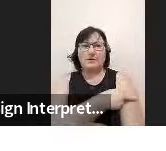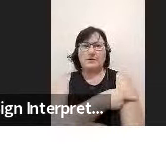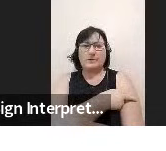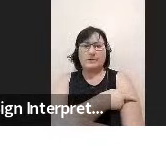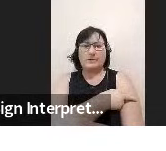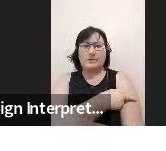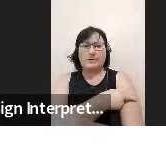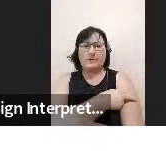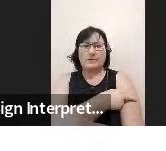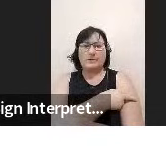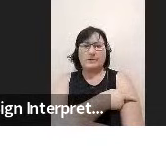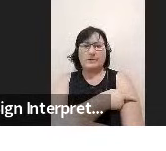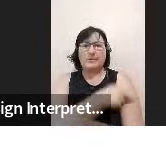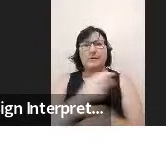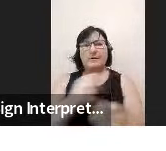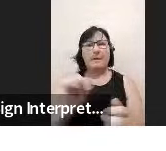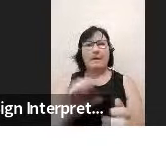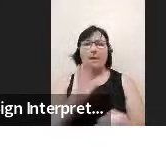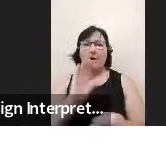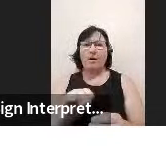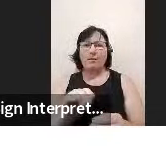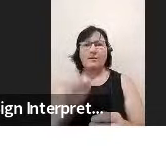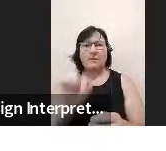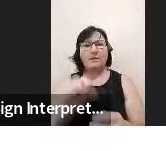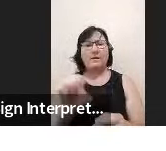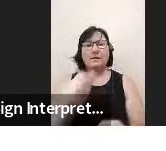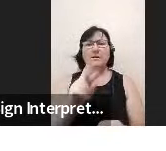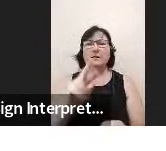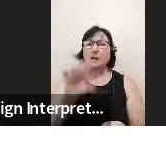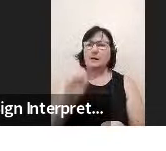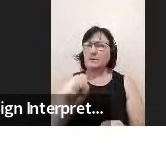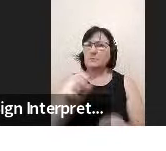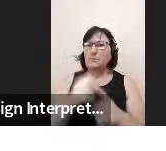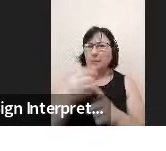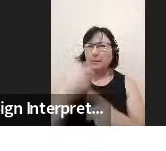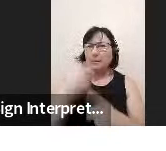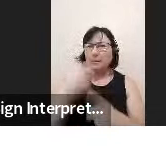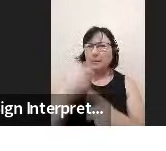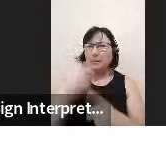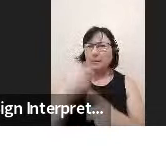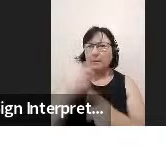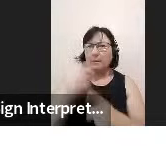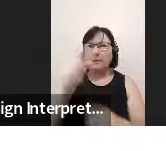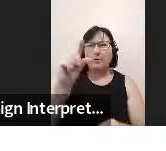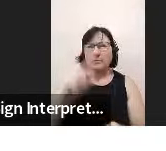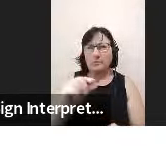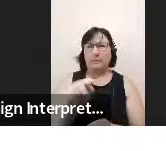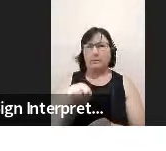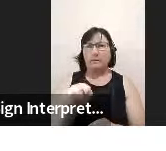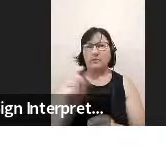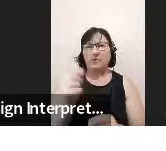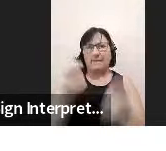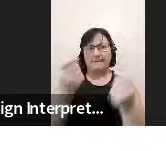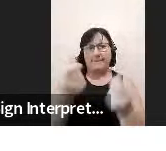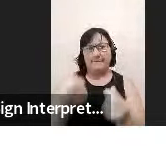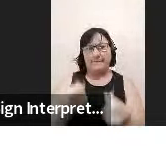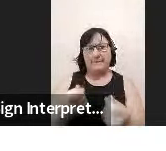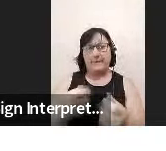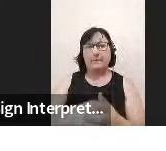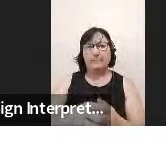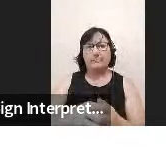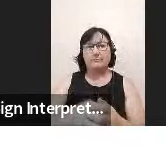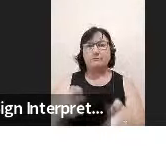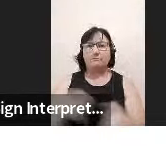can consider to reduce those with a percentage. And again, also have a reduction on embargo fees, because if you